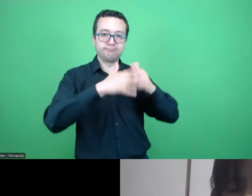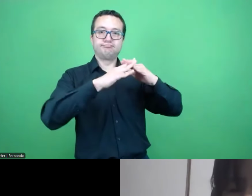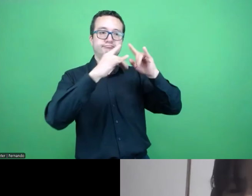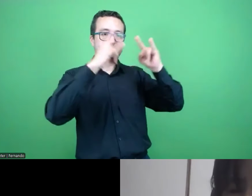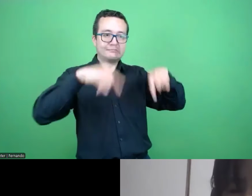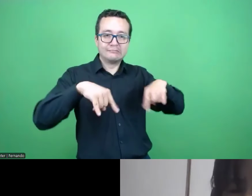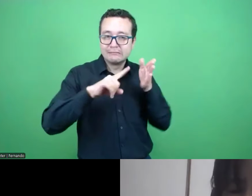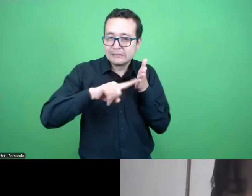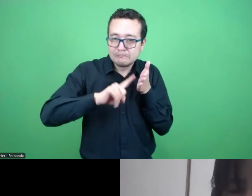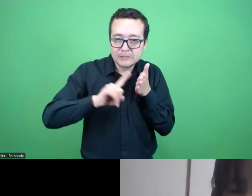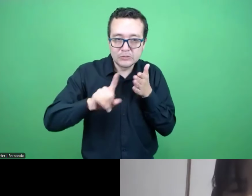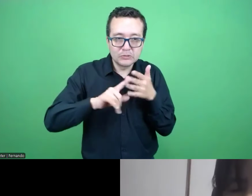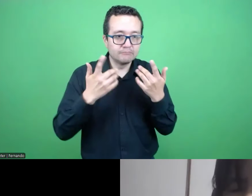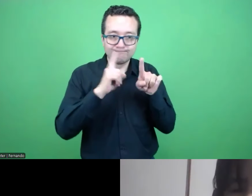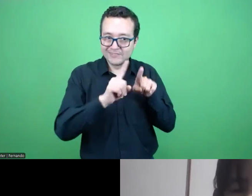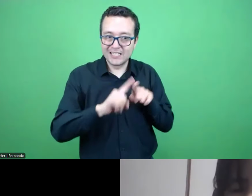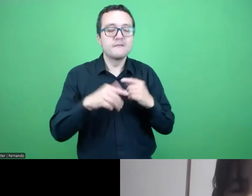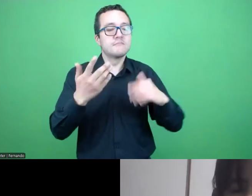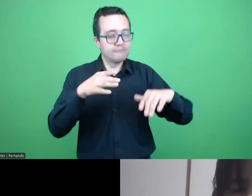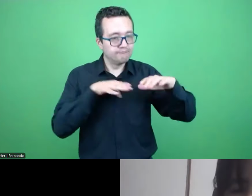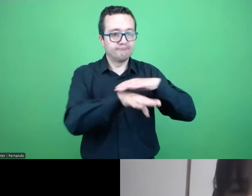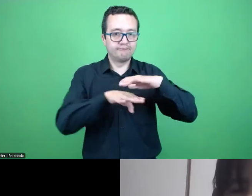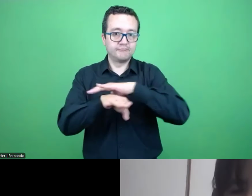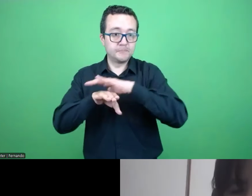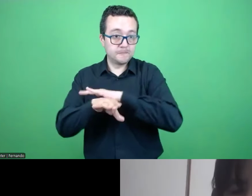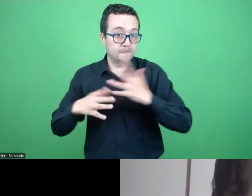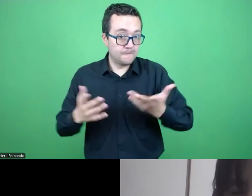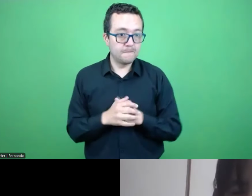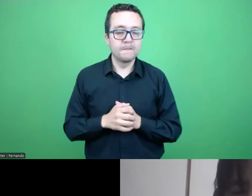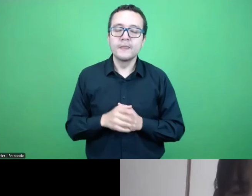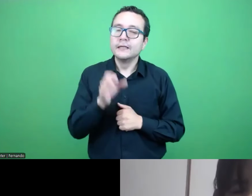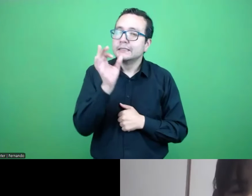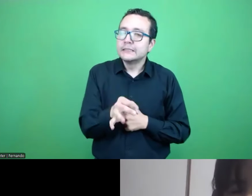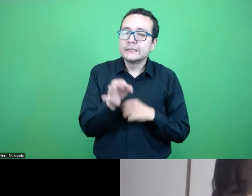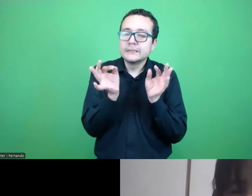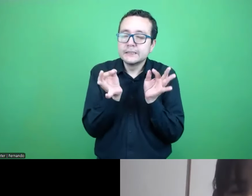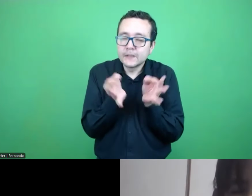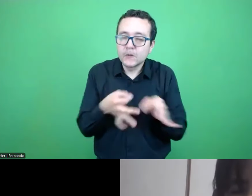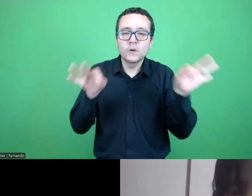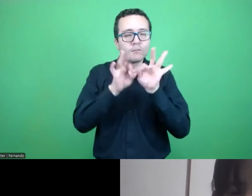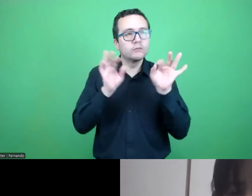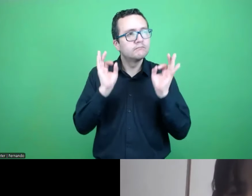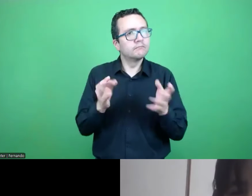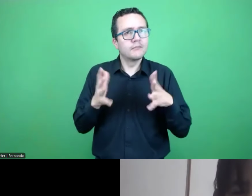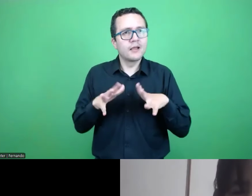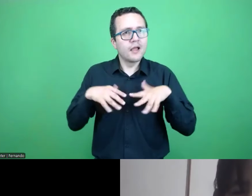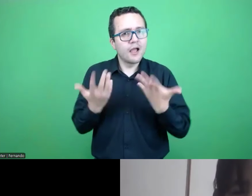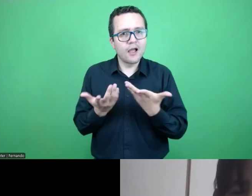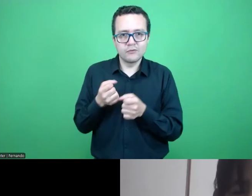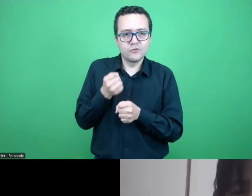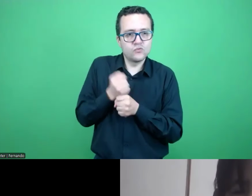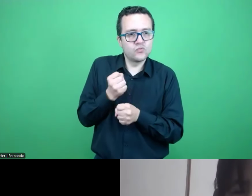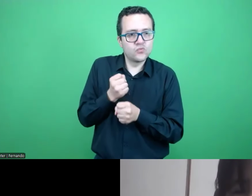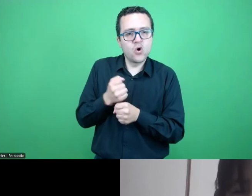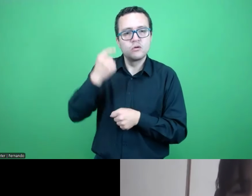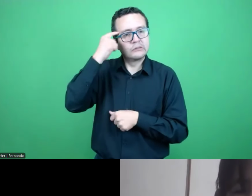in my opinion, and many of you highlighted this here as well, work around addressing stigma. towards children and youth with disabilities, because